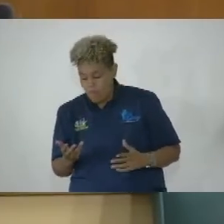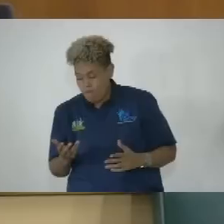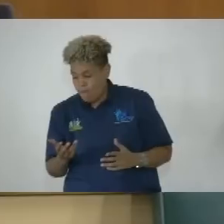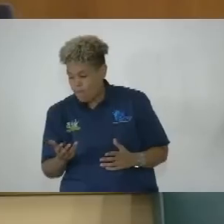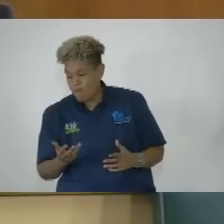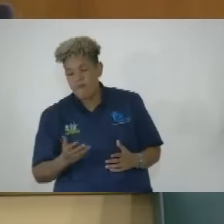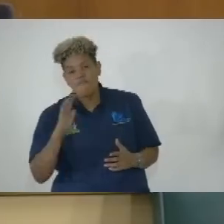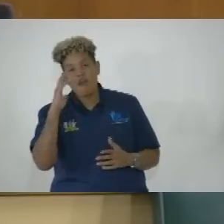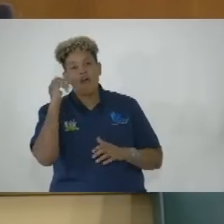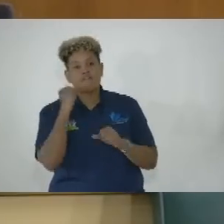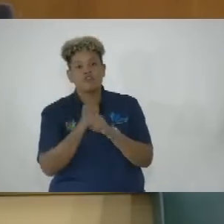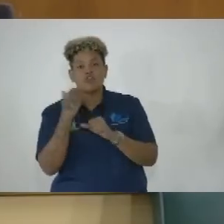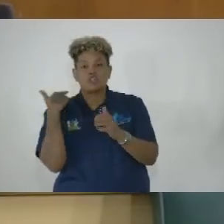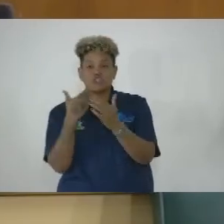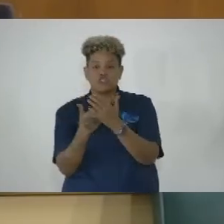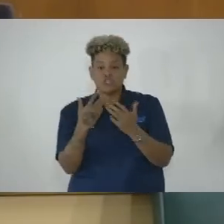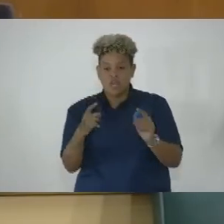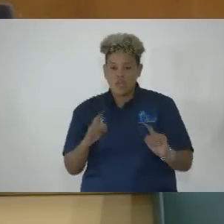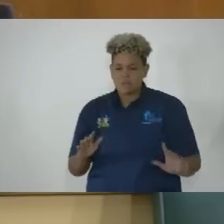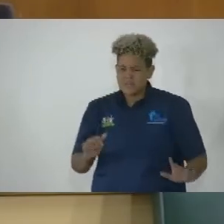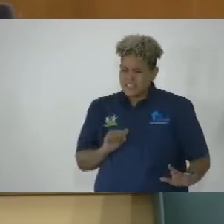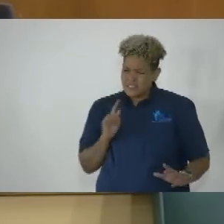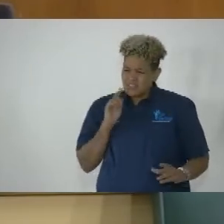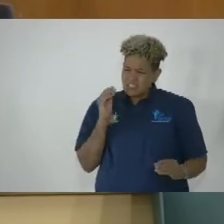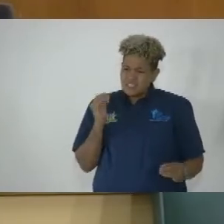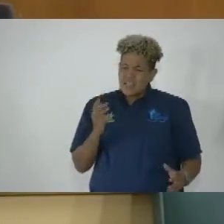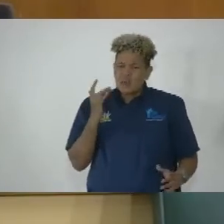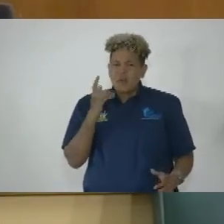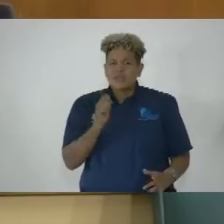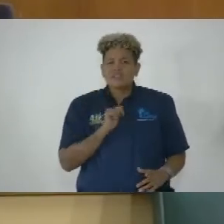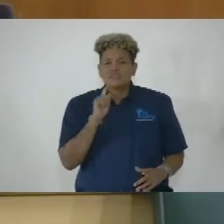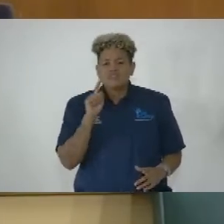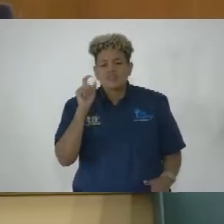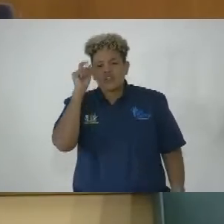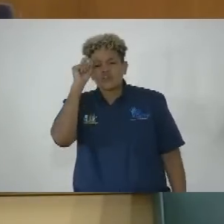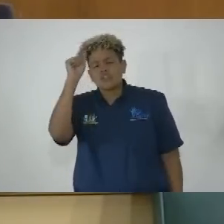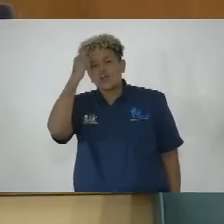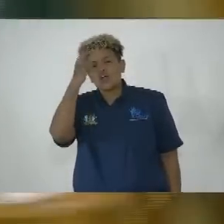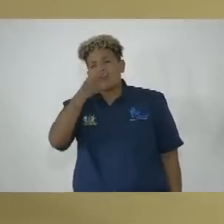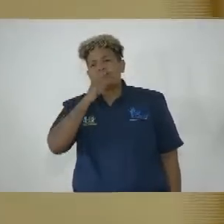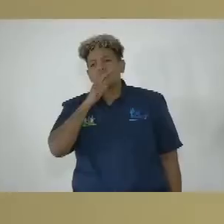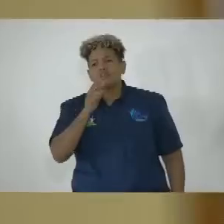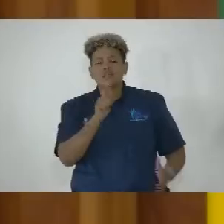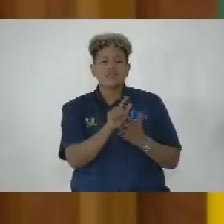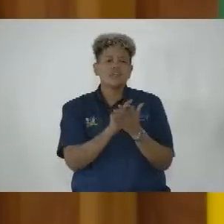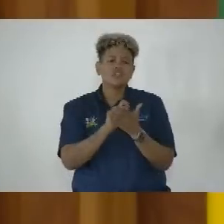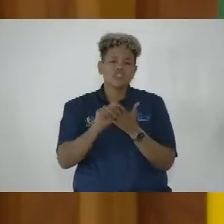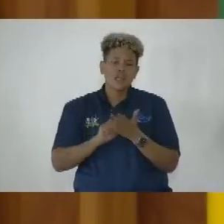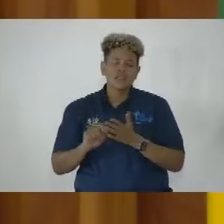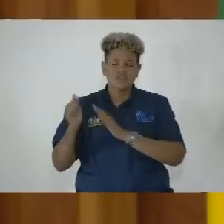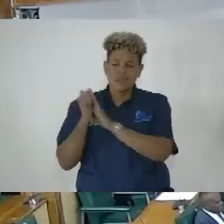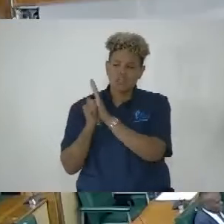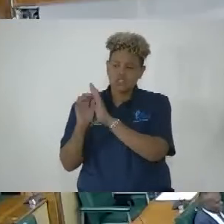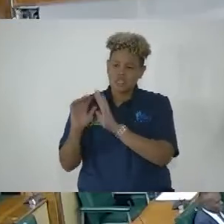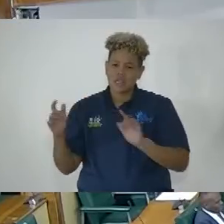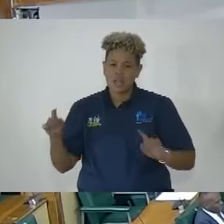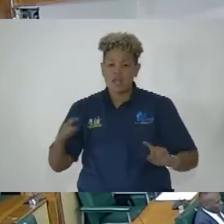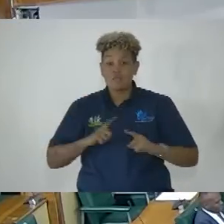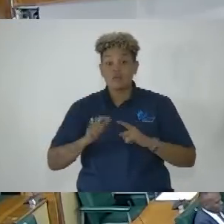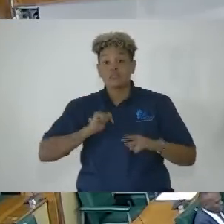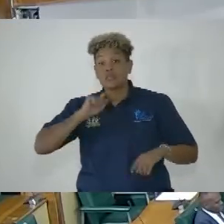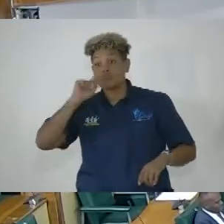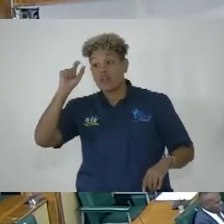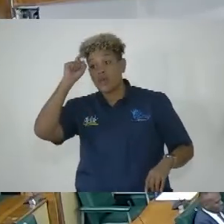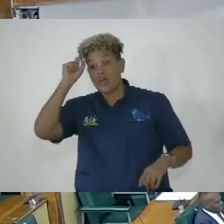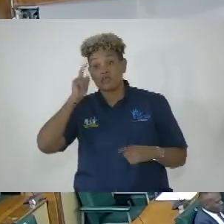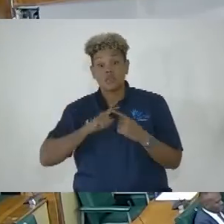5 years. And I say that because I understand the government's legislative agenda, and I understand and